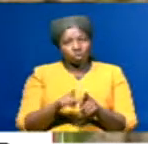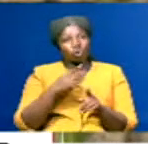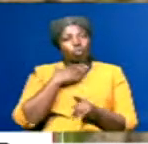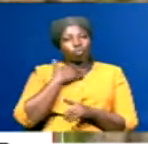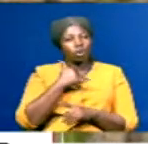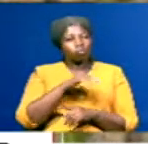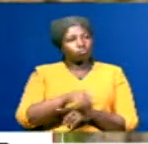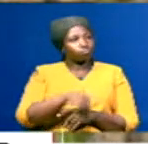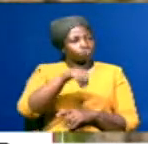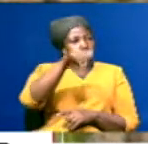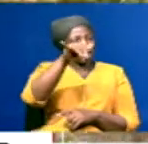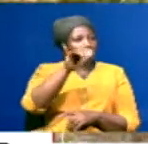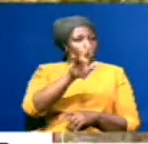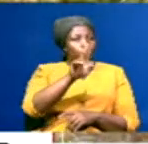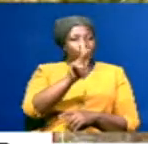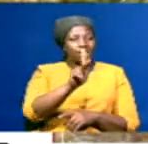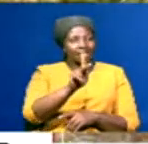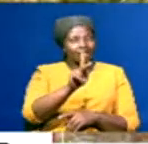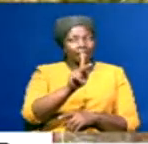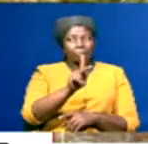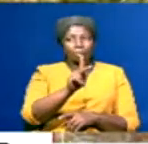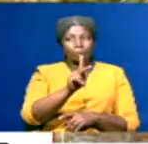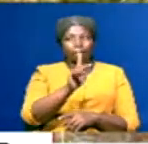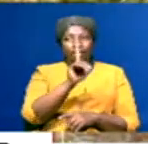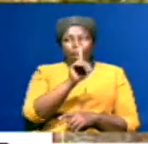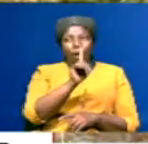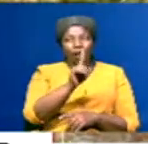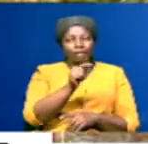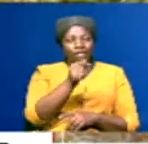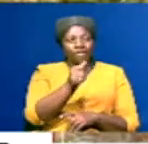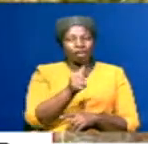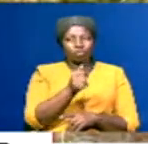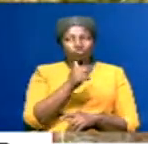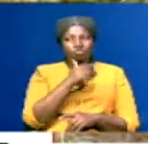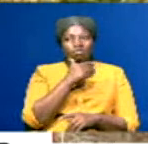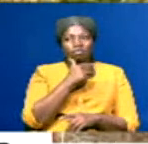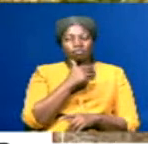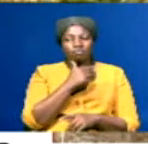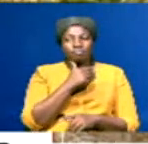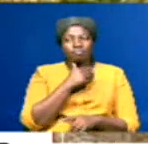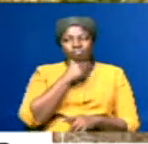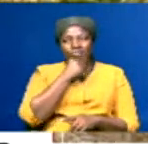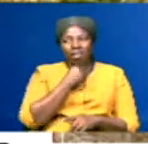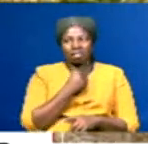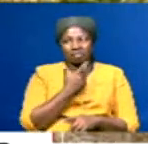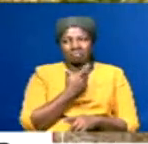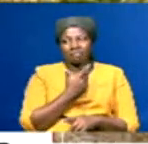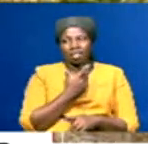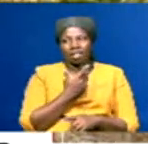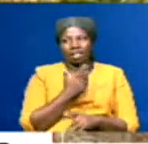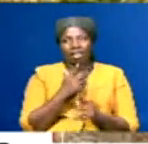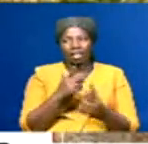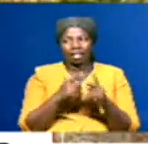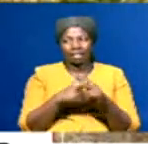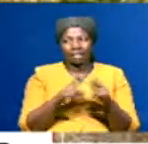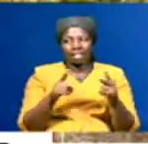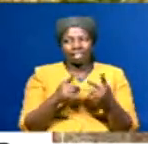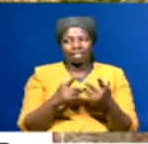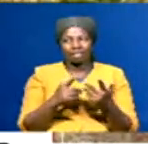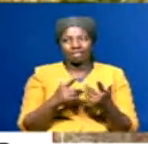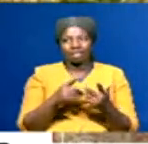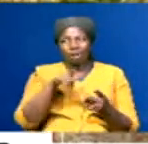Britain. There were a few men, about 5-10. They started, colonialists